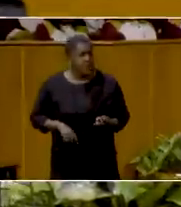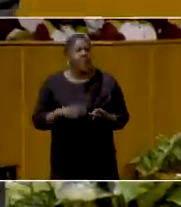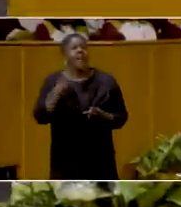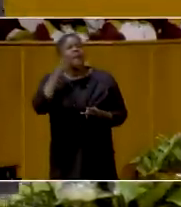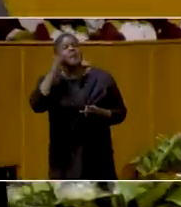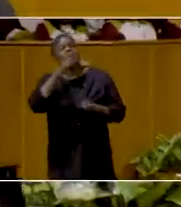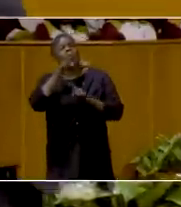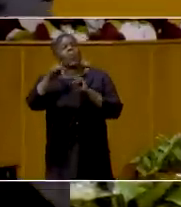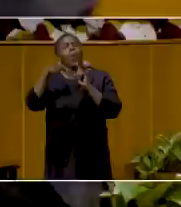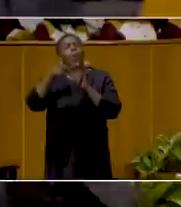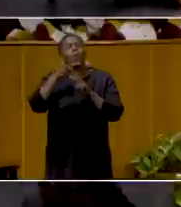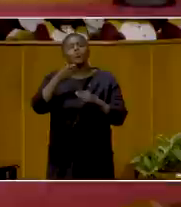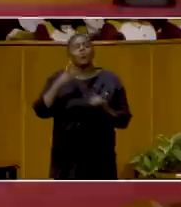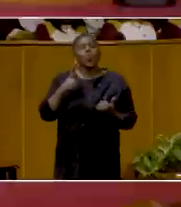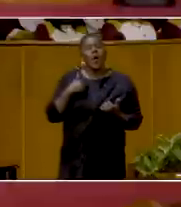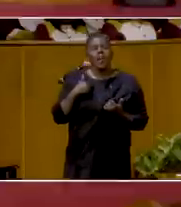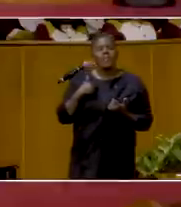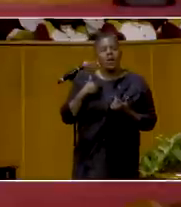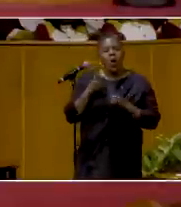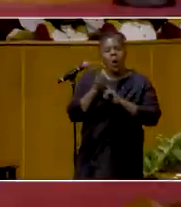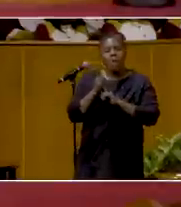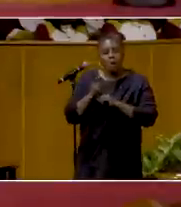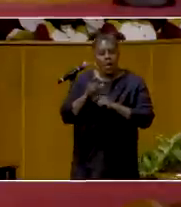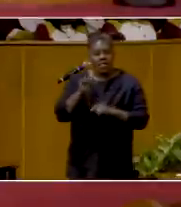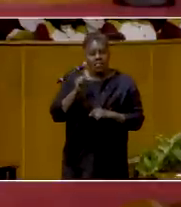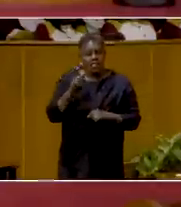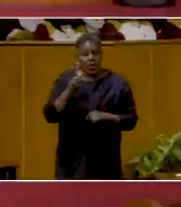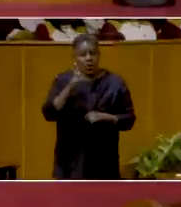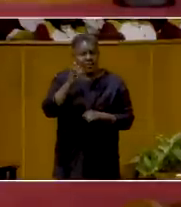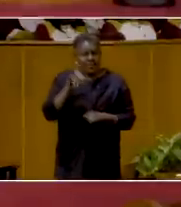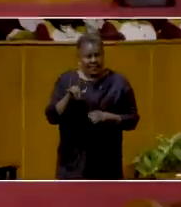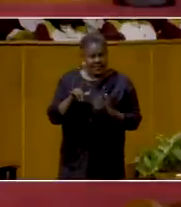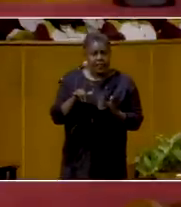Because when you have a theodicy moment and you wrestle with God,